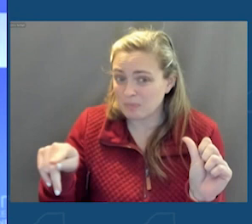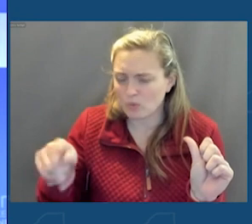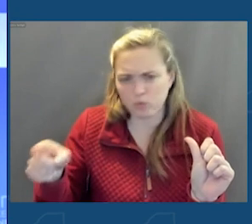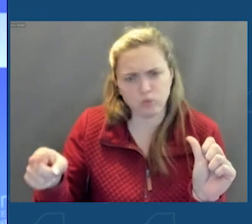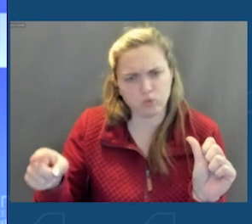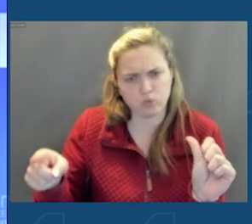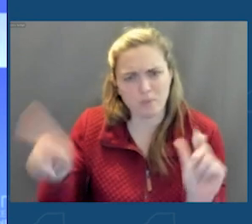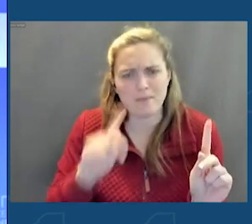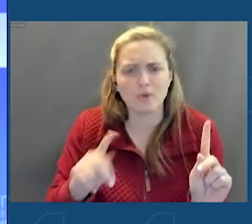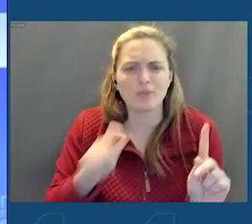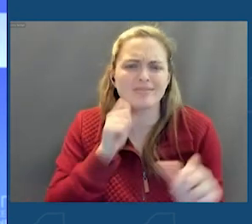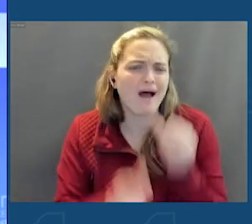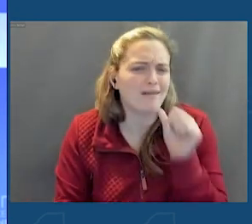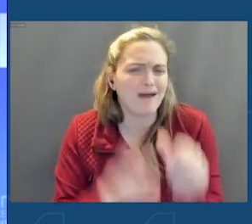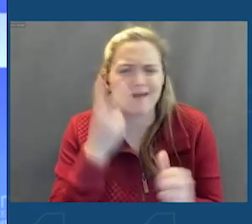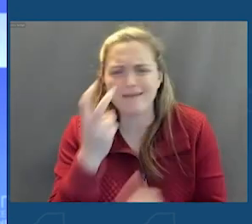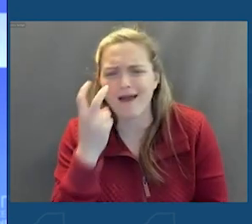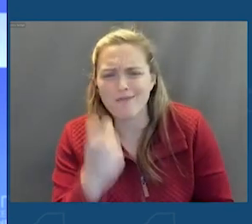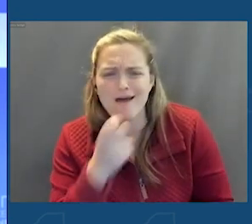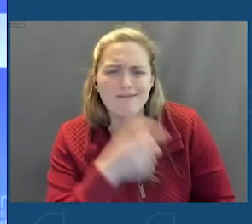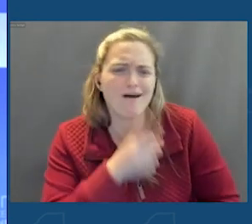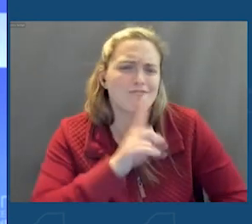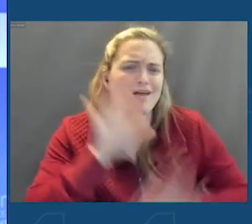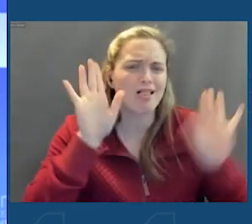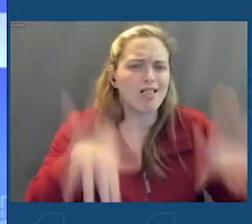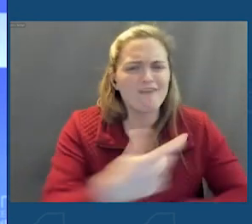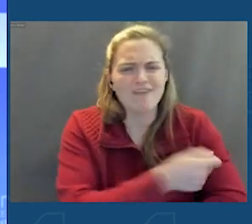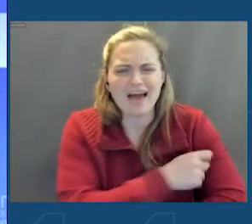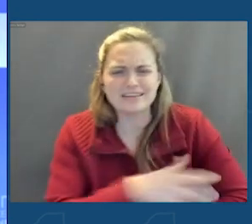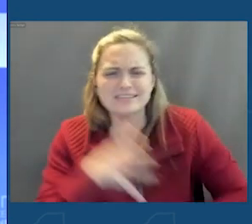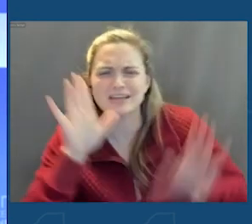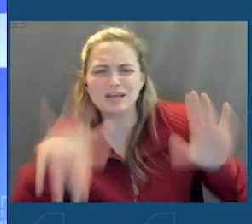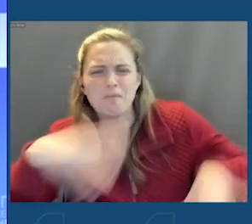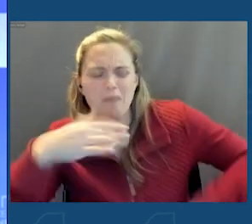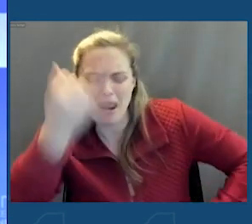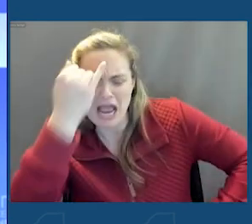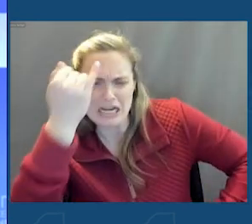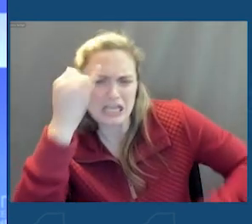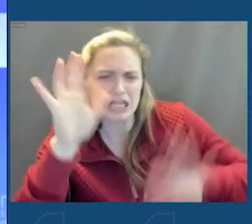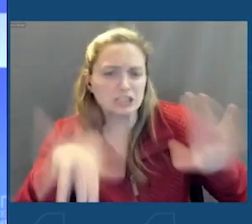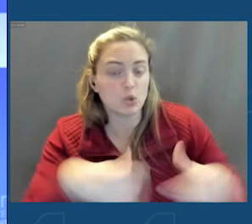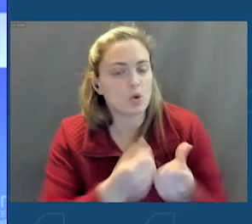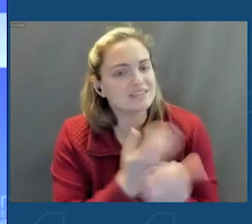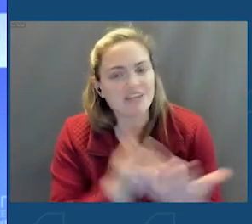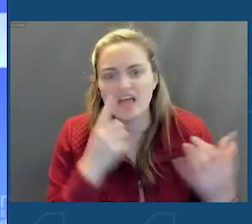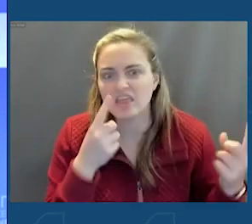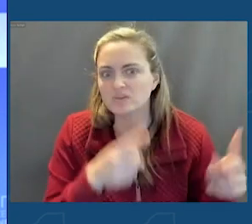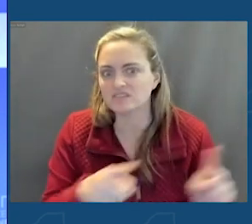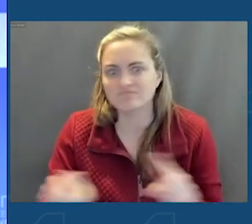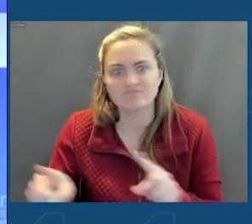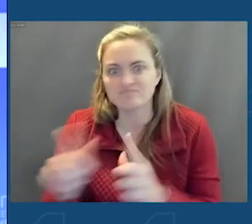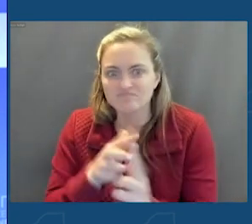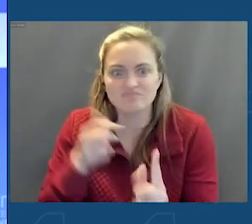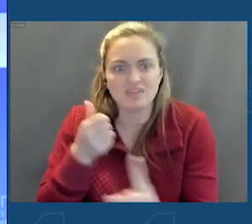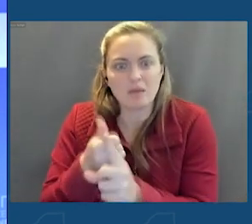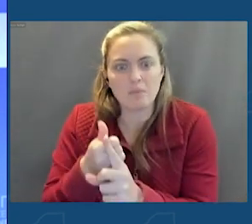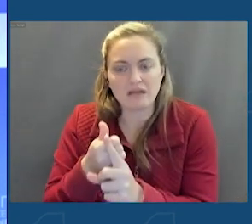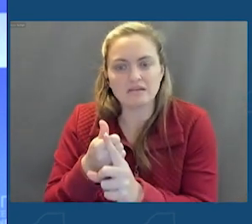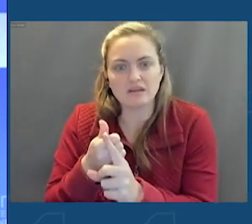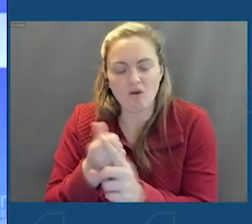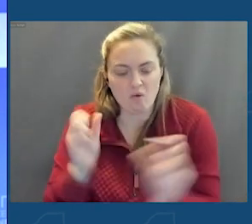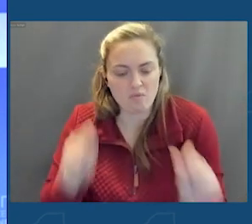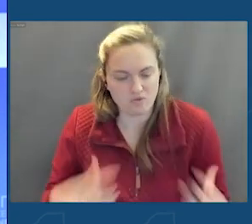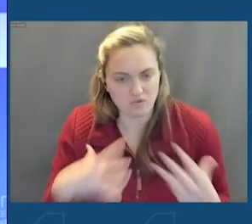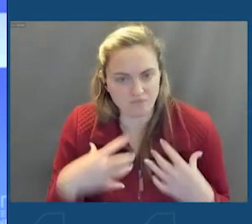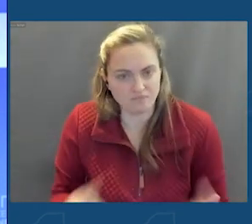know, absorbing the idea that vaccines were not a good idea for them. So we had a lot of headwinds to overcome, and even in our state. But what President Biden